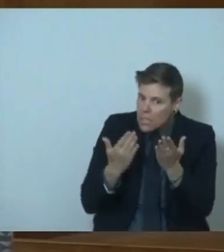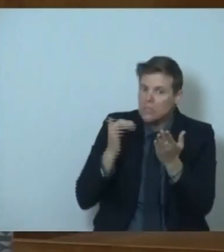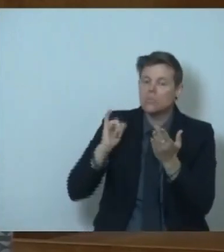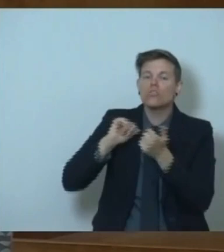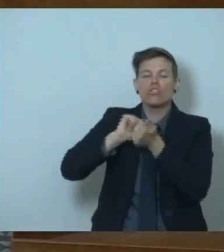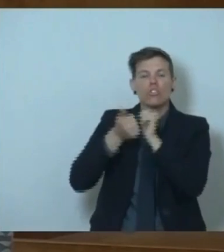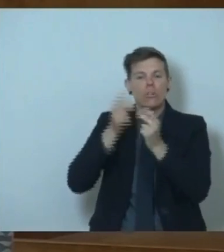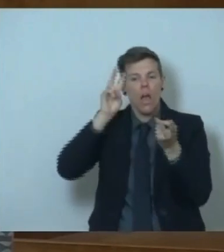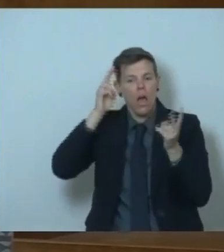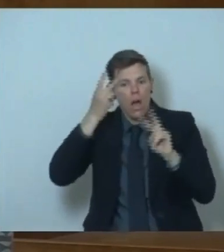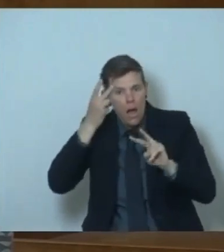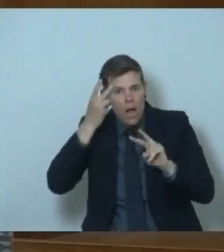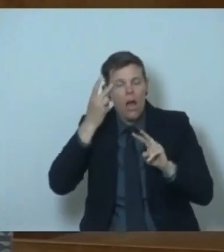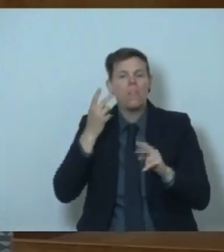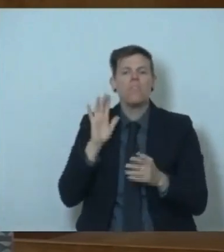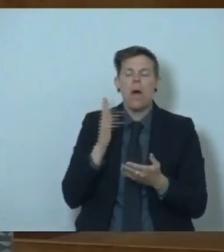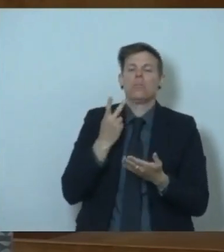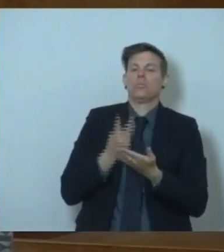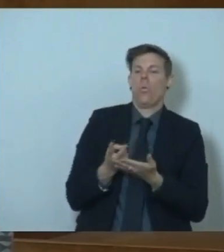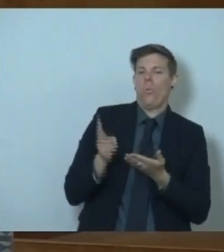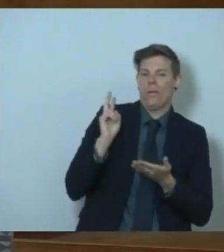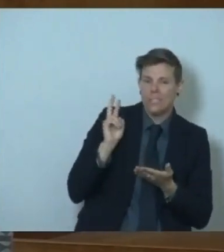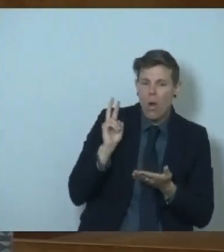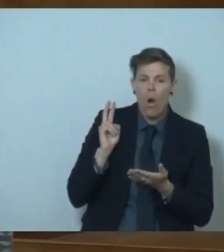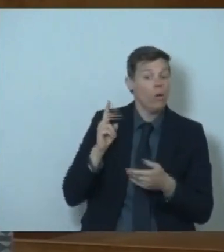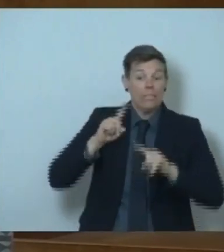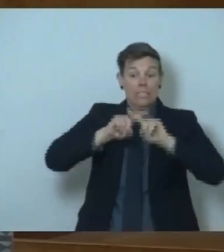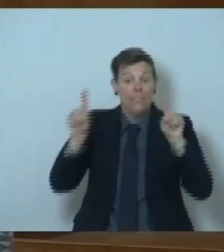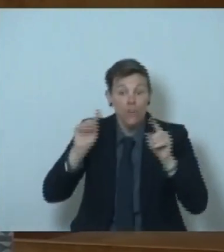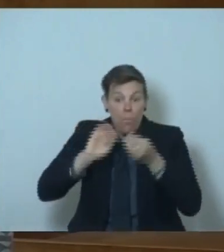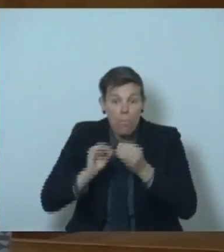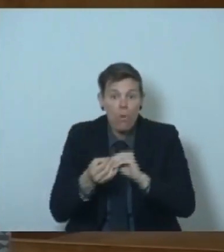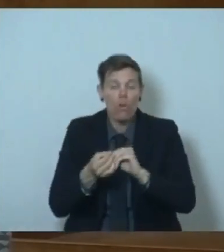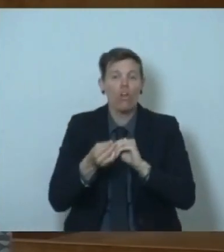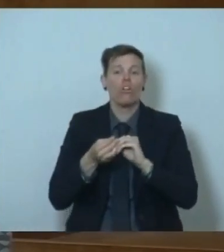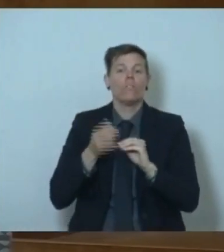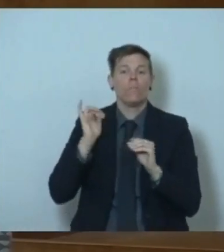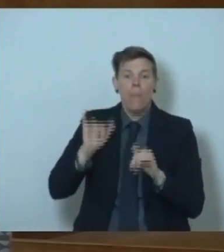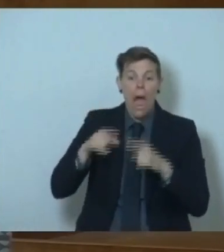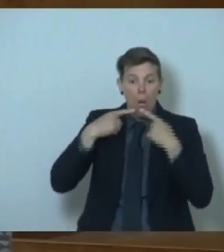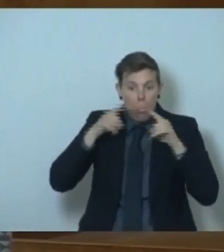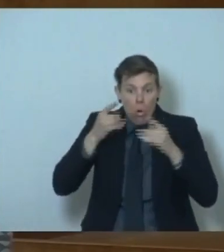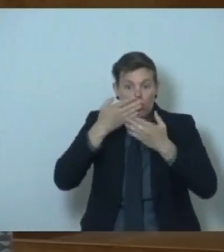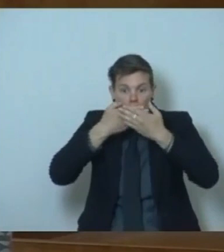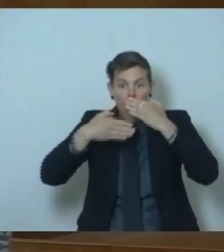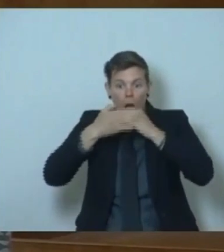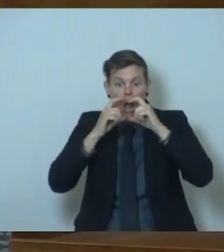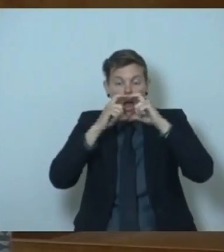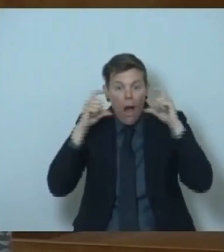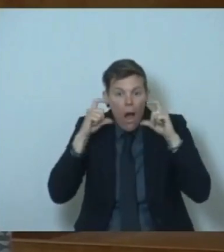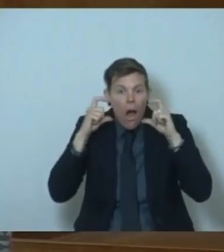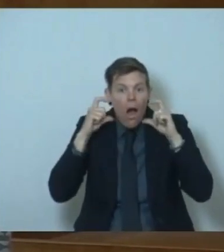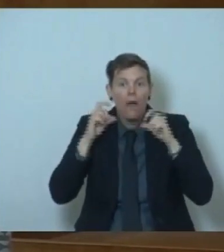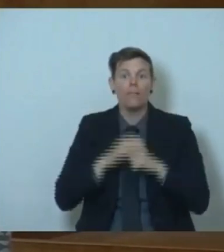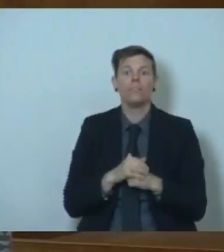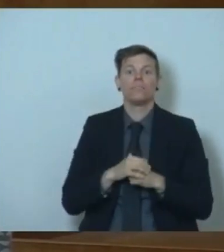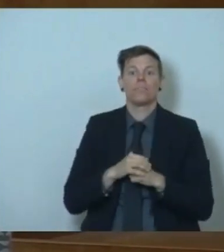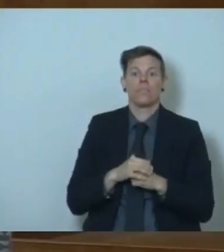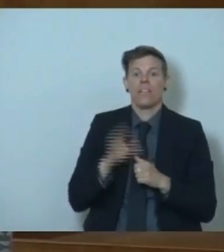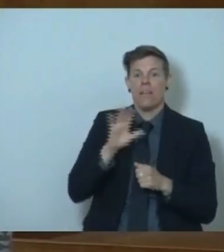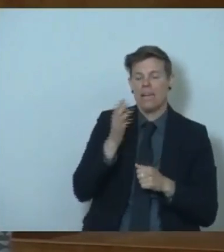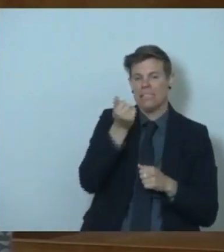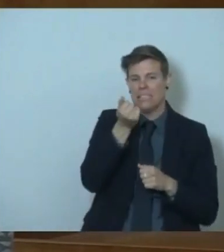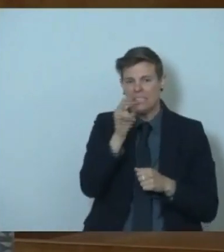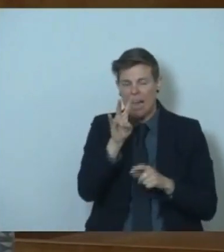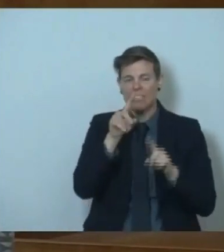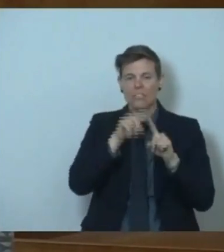said not only do these work, but they can save 17 to 45% of excess mortality,